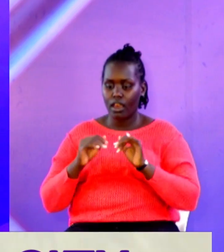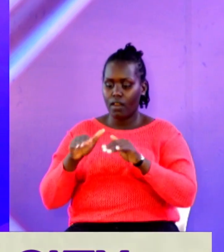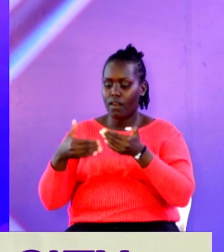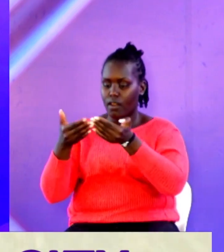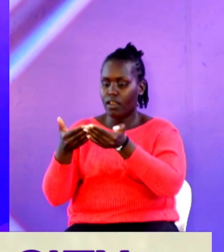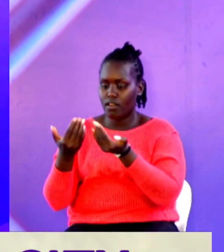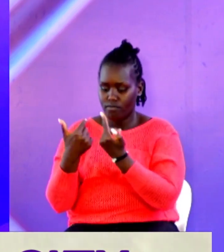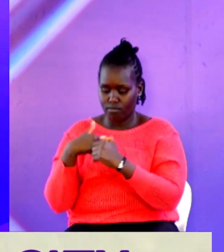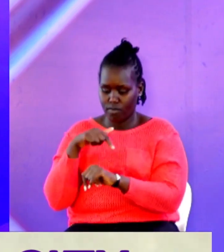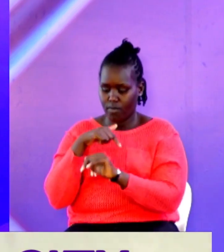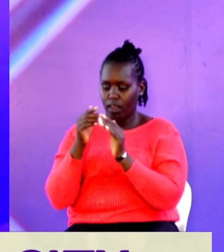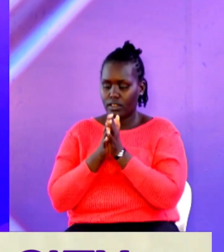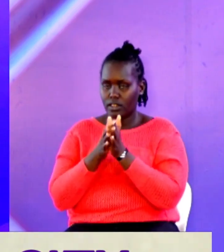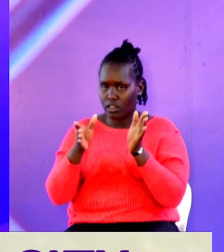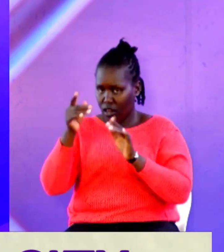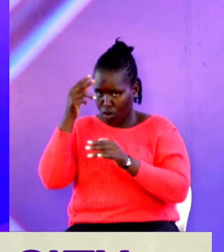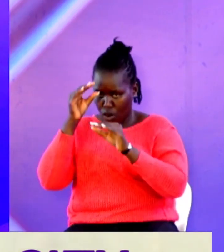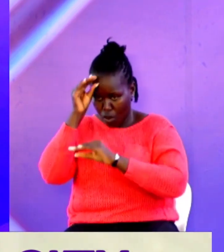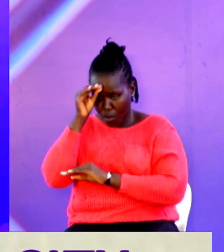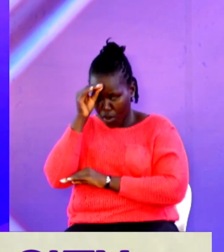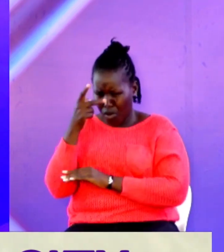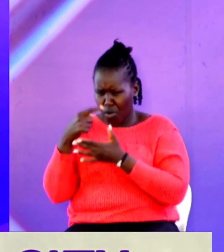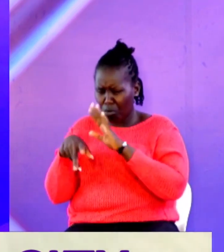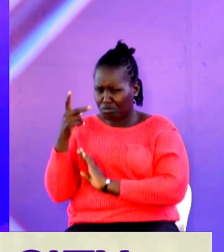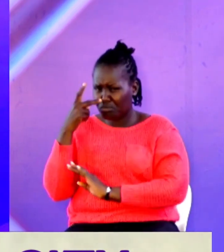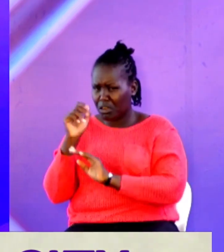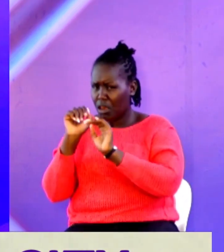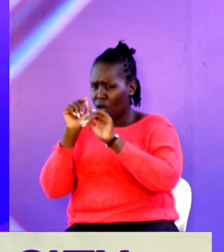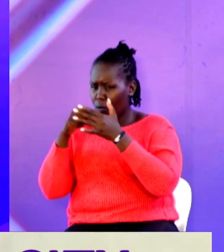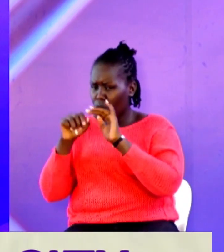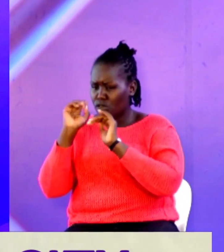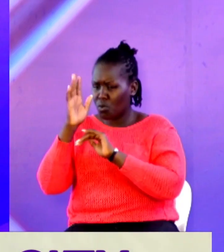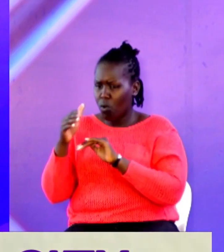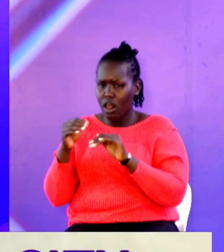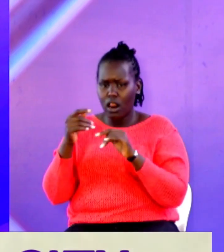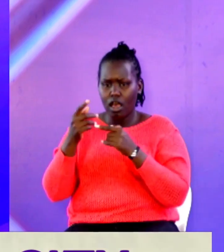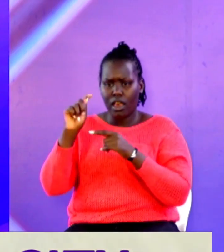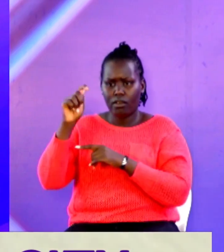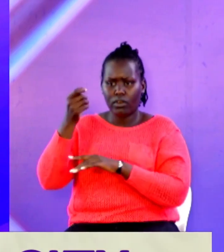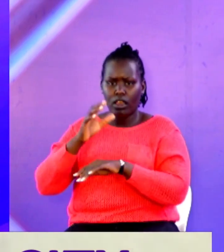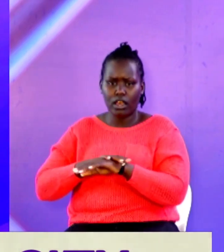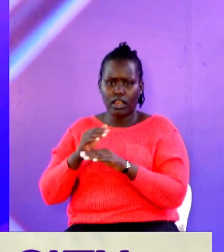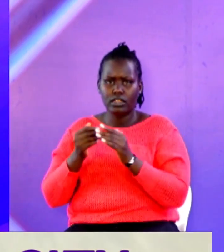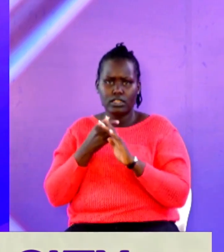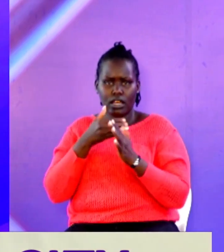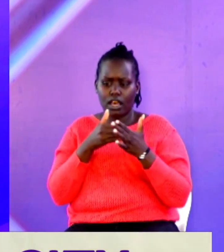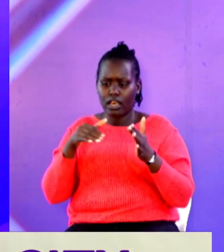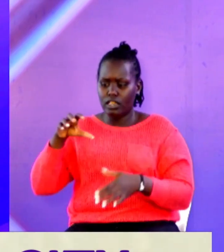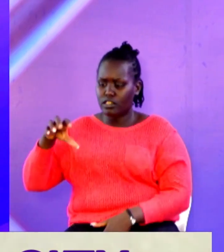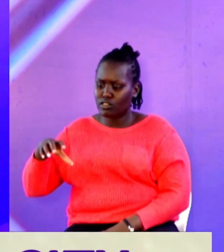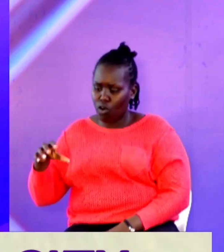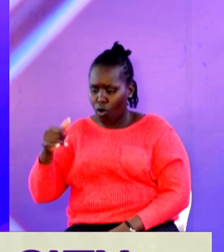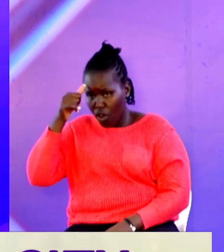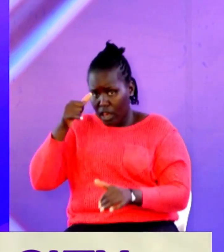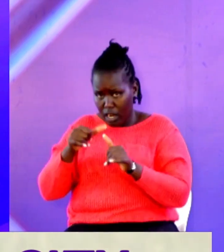the general overview. What do you see? What will Kenya bring against DR Congo? Remember, DR Congo have been